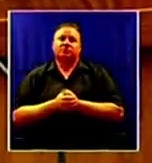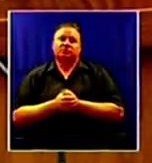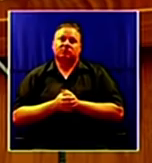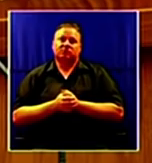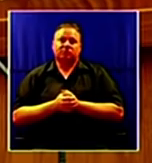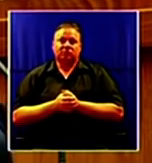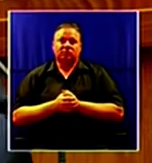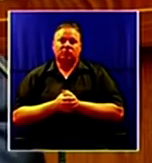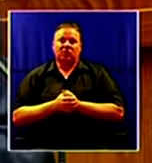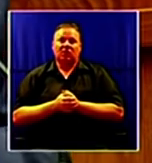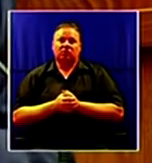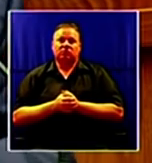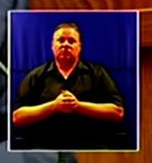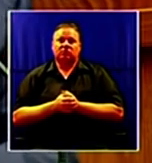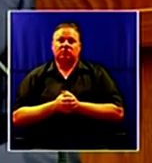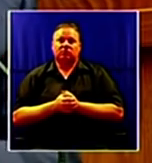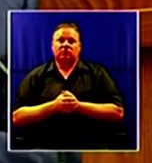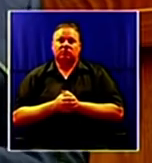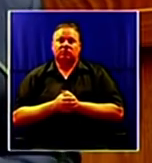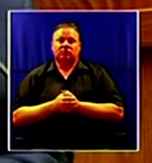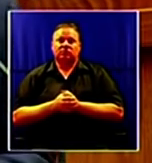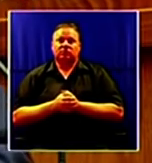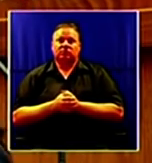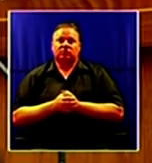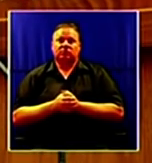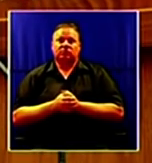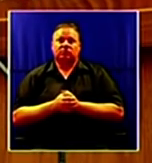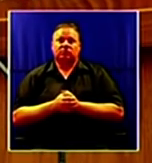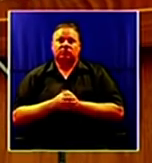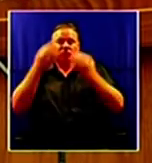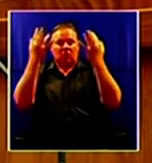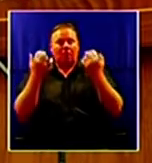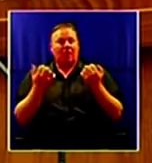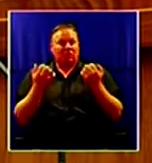In this budget, we make the following tax proposals.